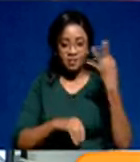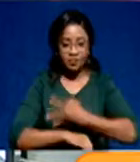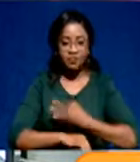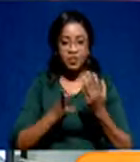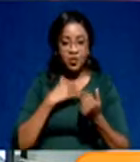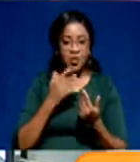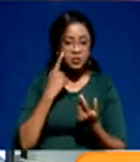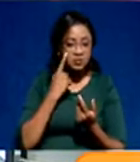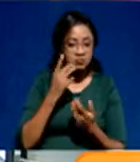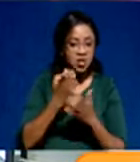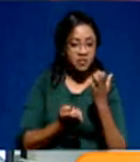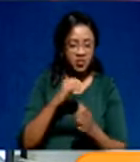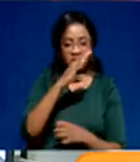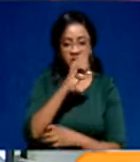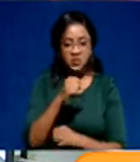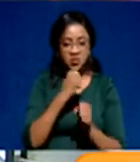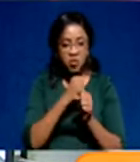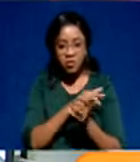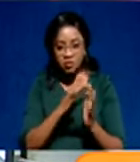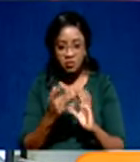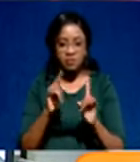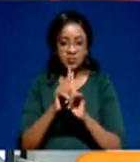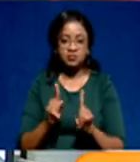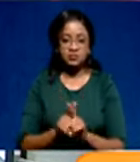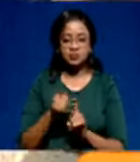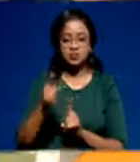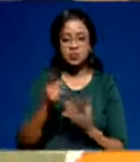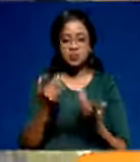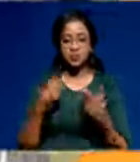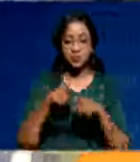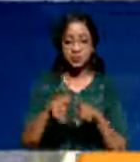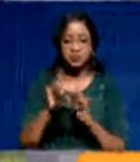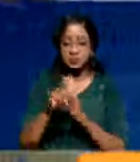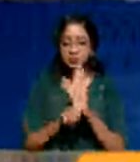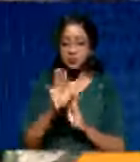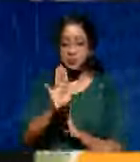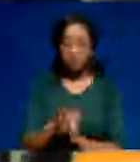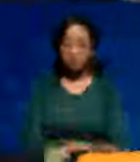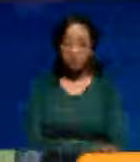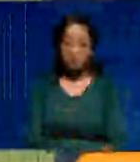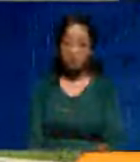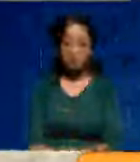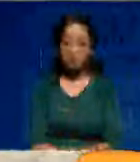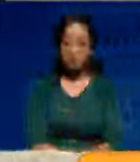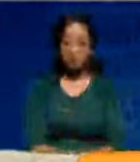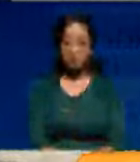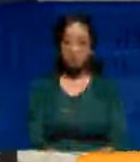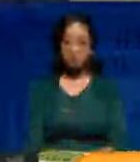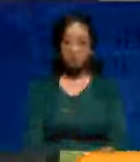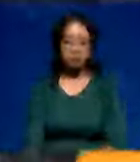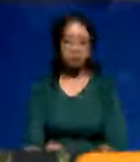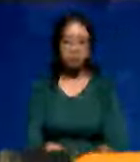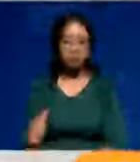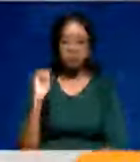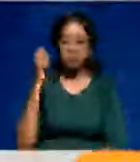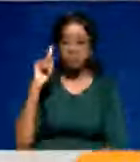evaluate cabinet performance. Stephen Leto has more from Naivasha. First retreat of the Kenya Kwanza government in